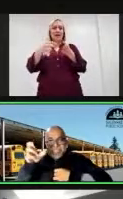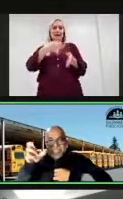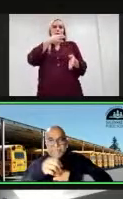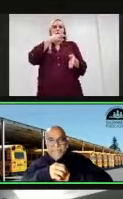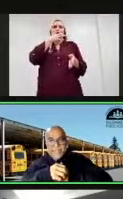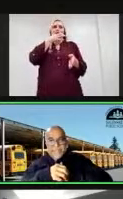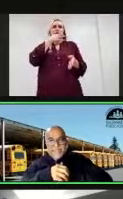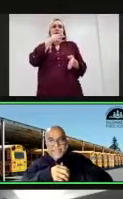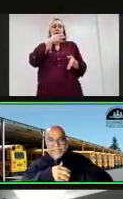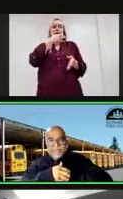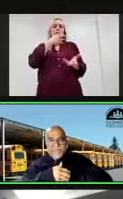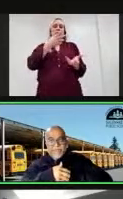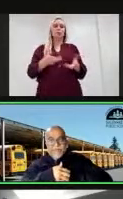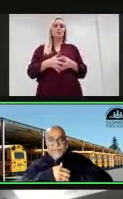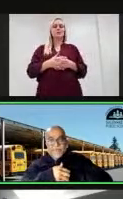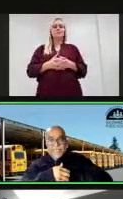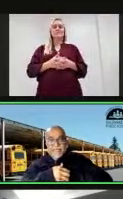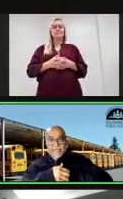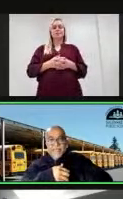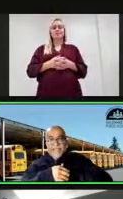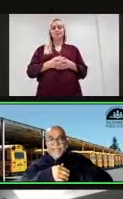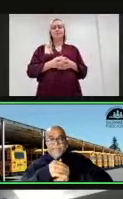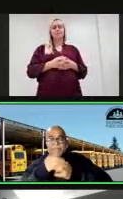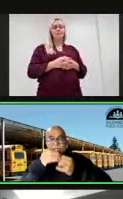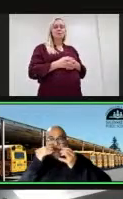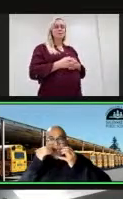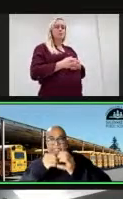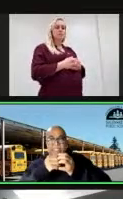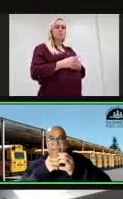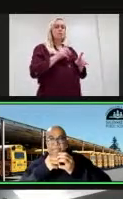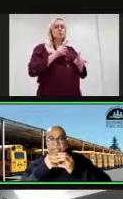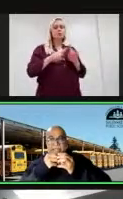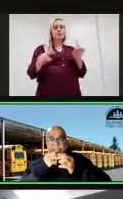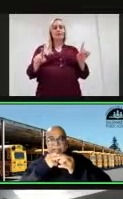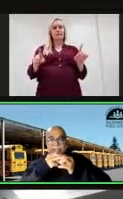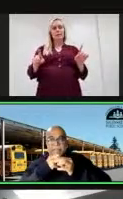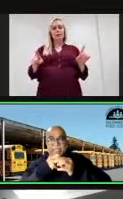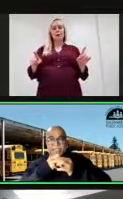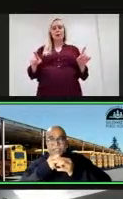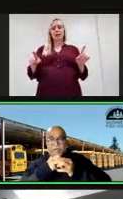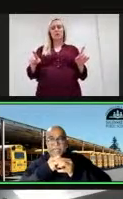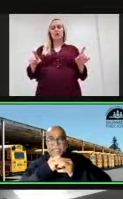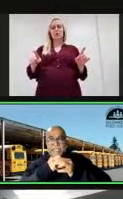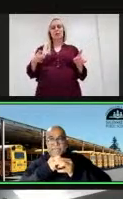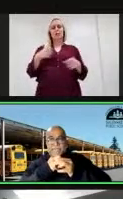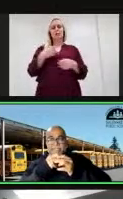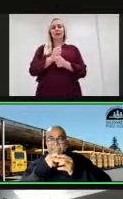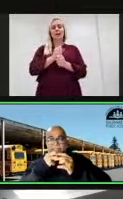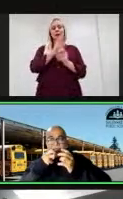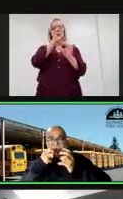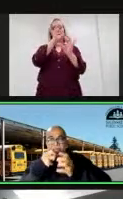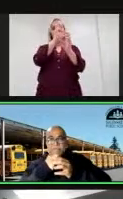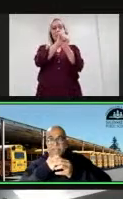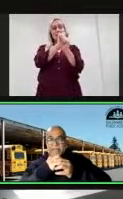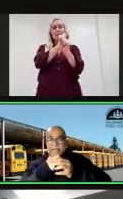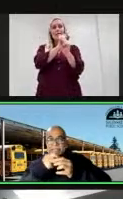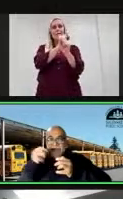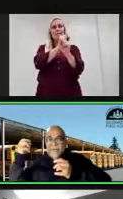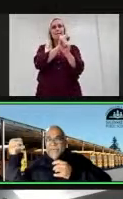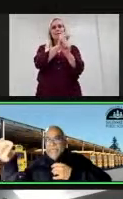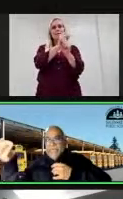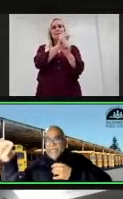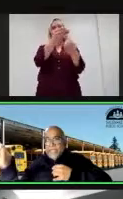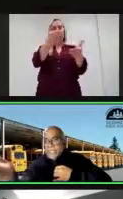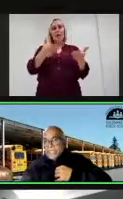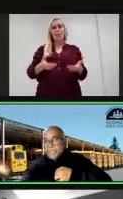There's a term, I believe that's what goes with it. But to make them, make it so attractive and welcoming, so